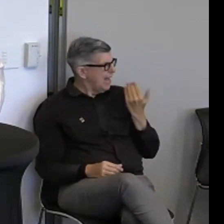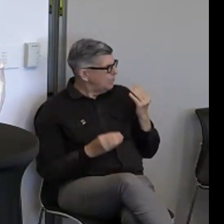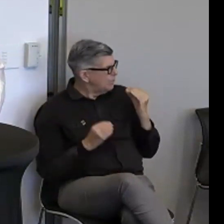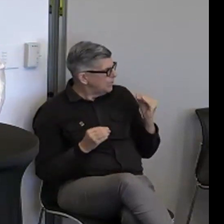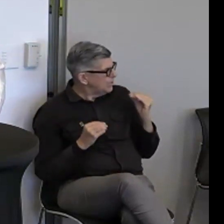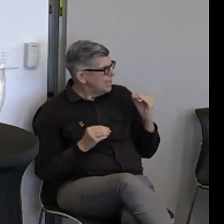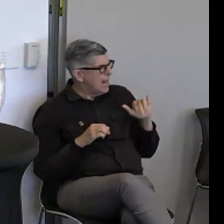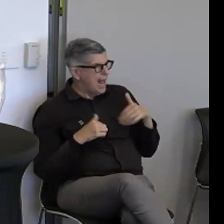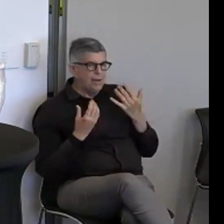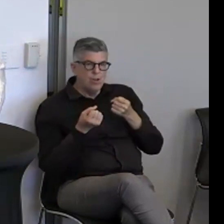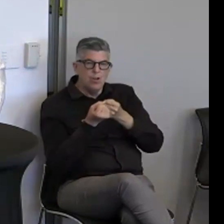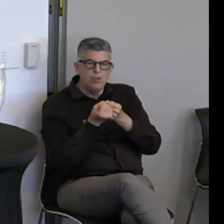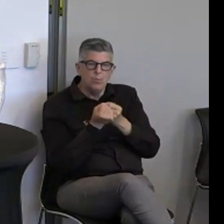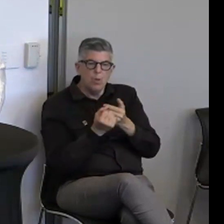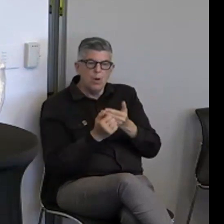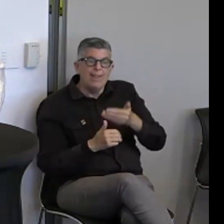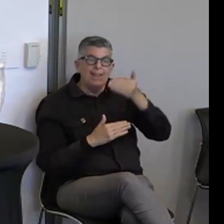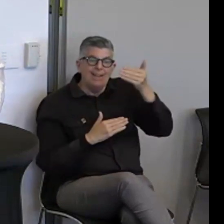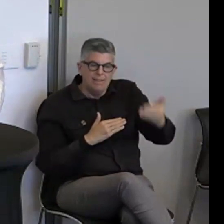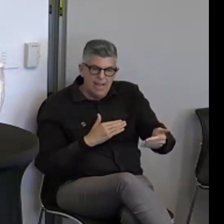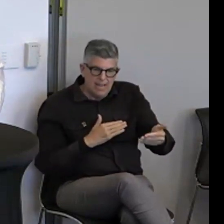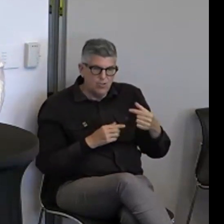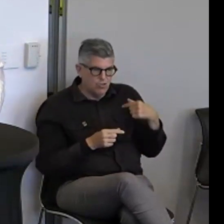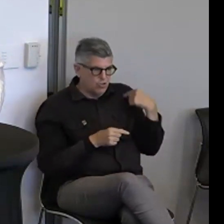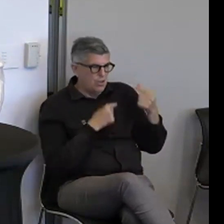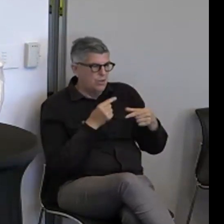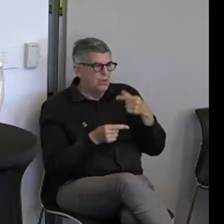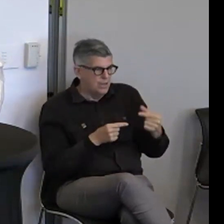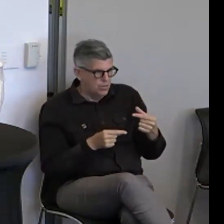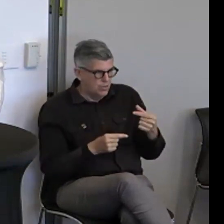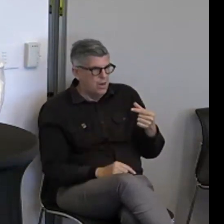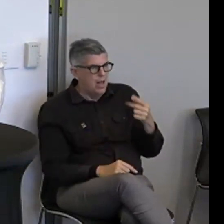the next generation of teachers of the visually impaired.